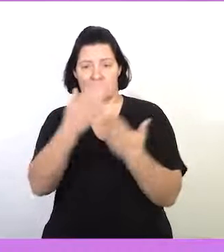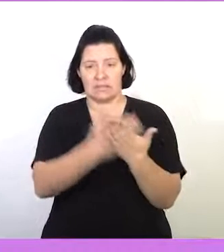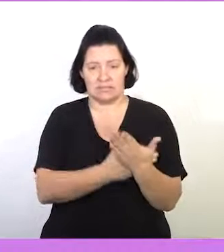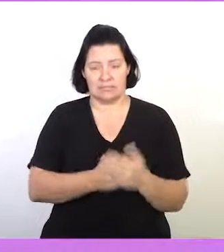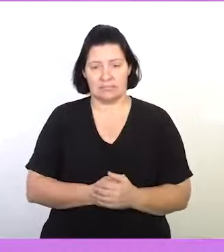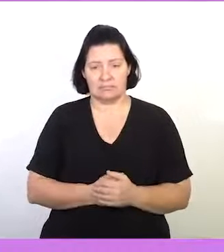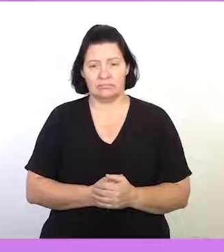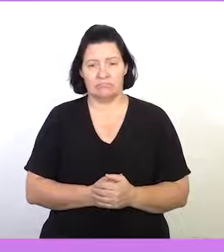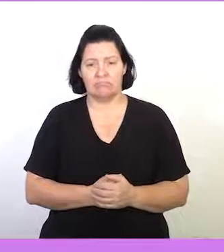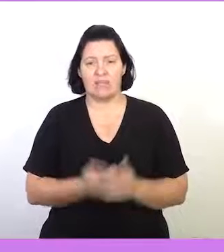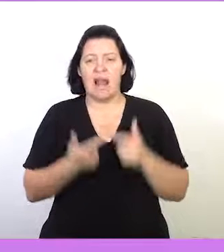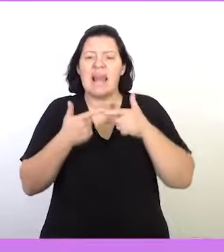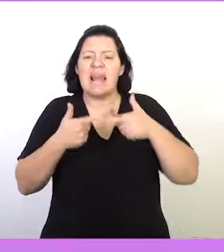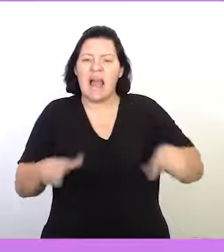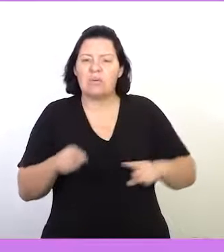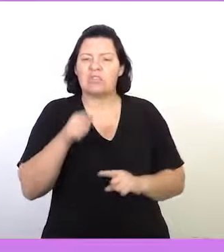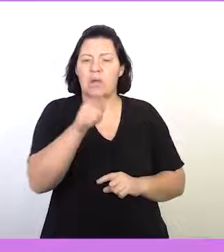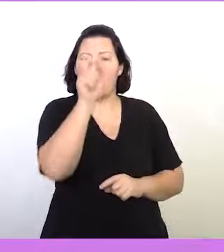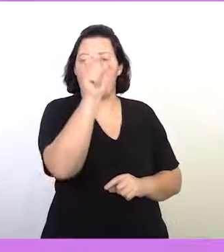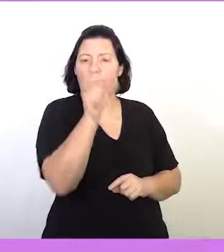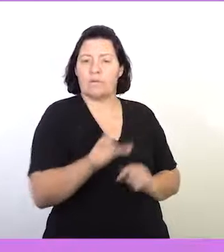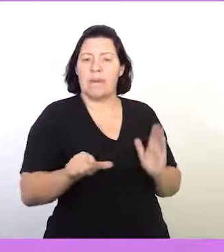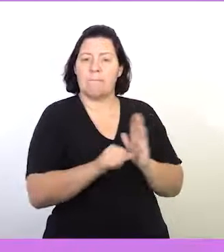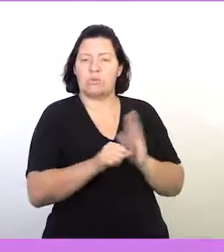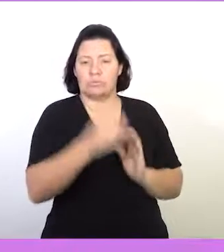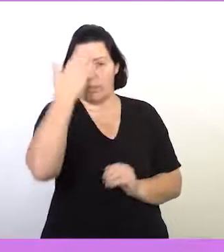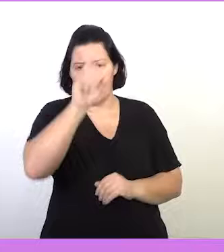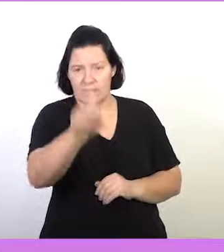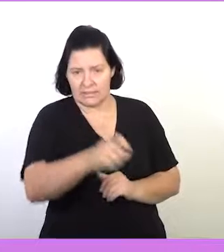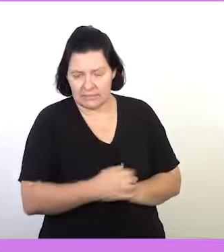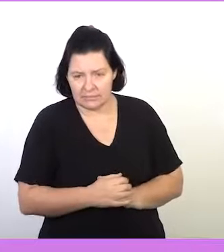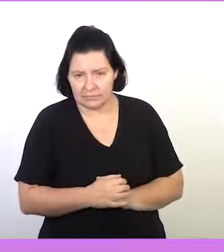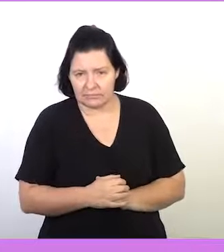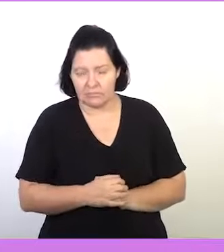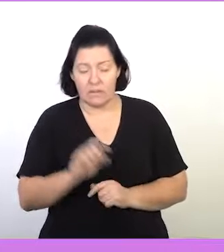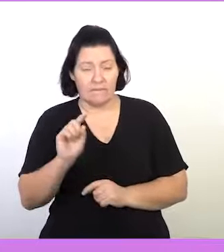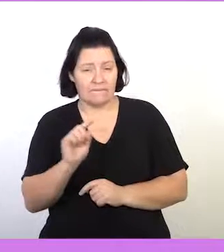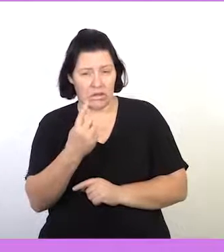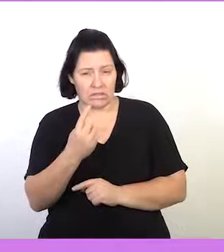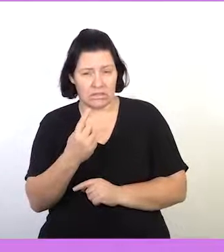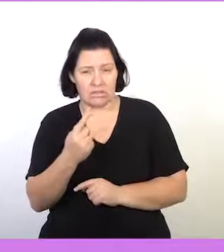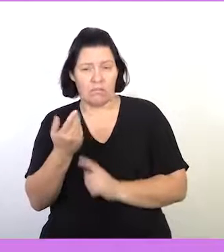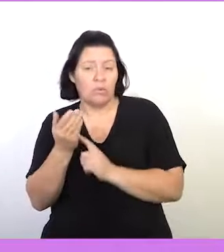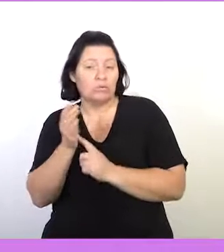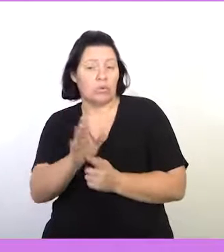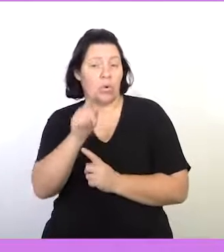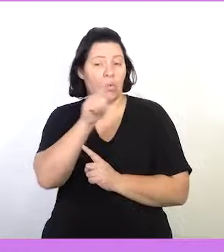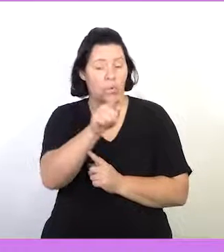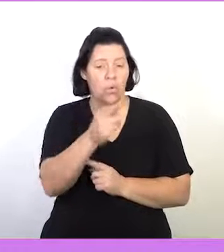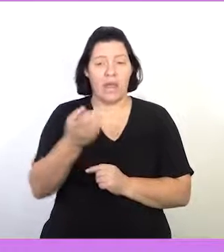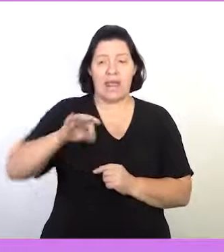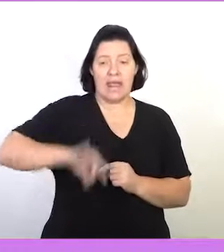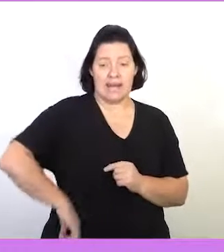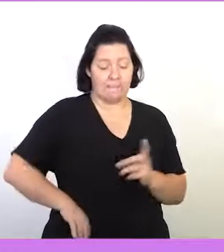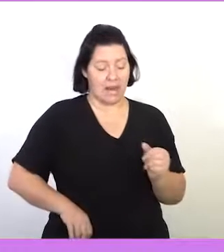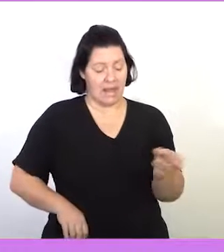move on to see what other language and important words you should know by now. So first of all, I indicated here that